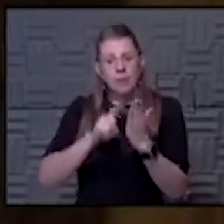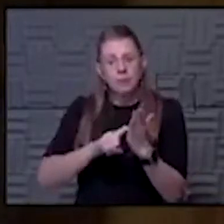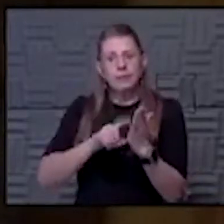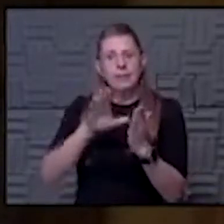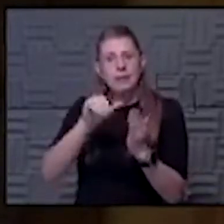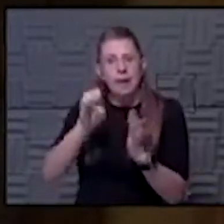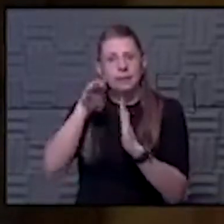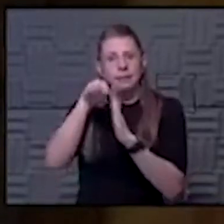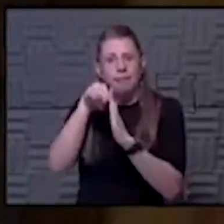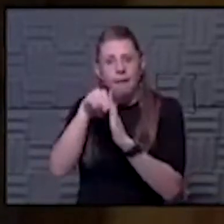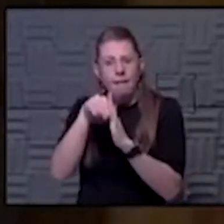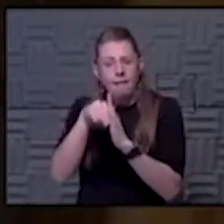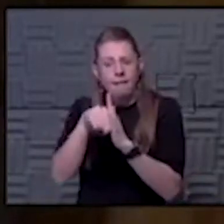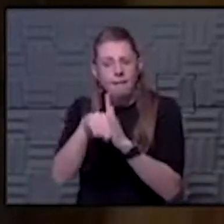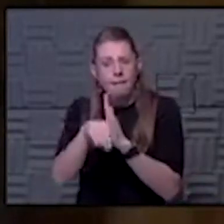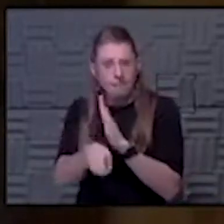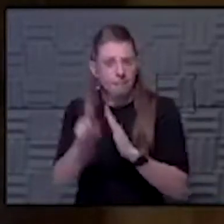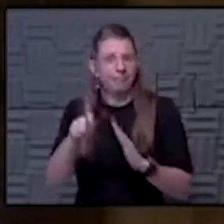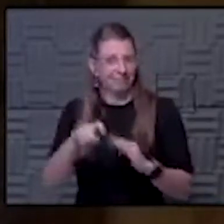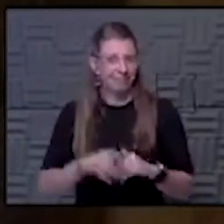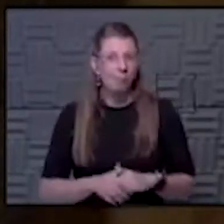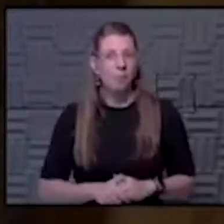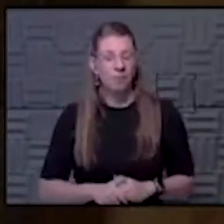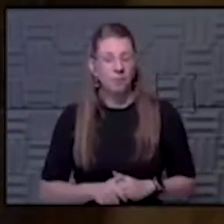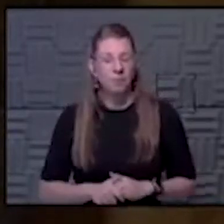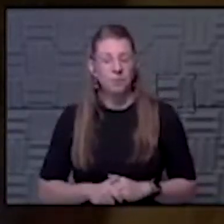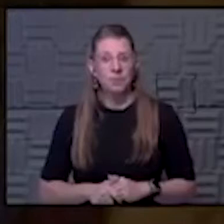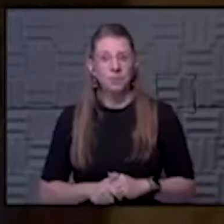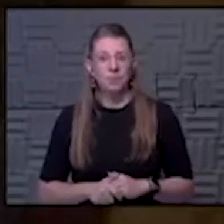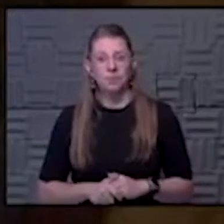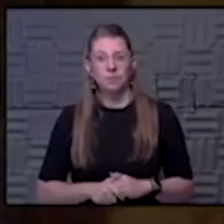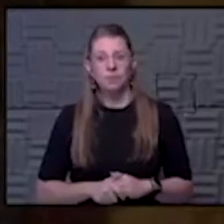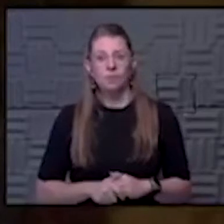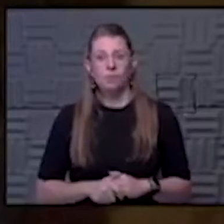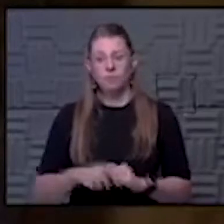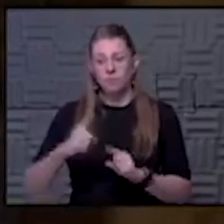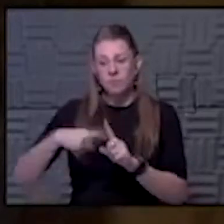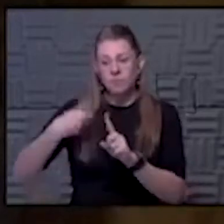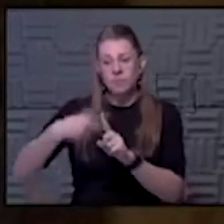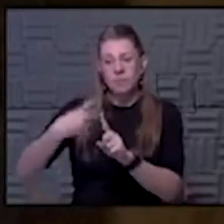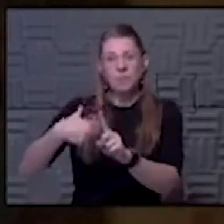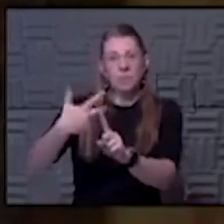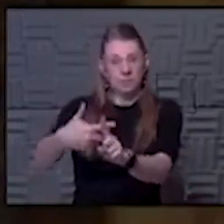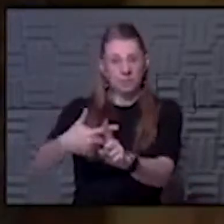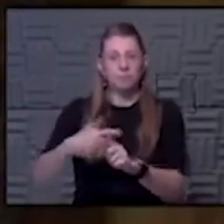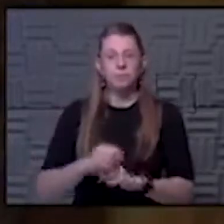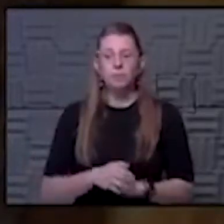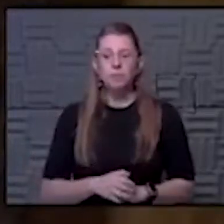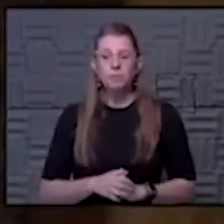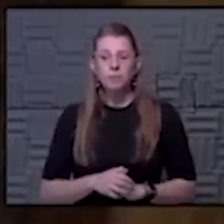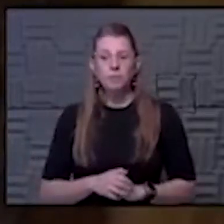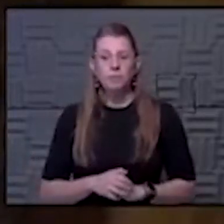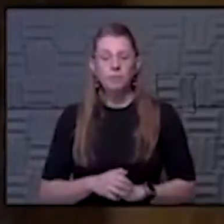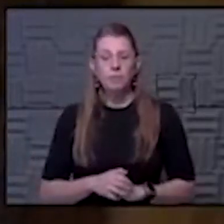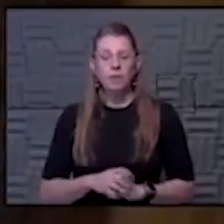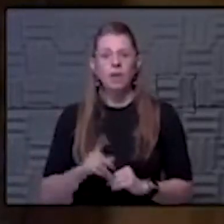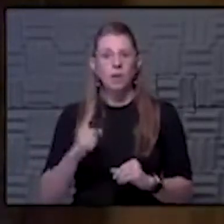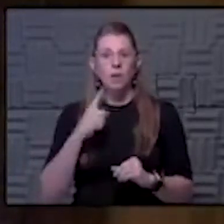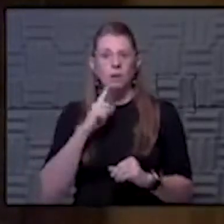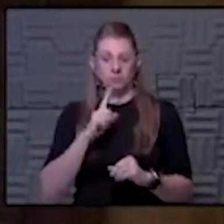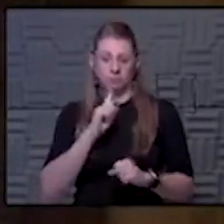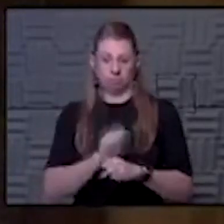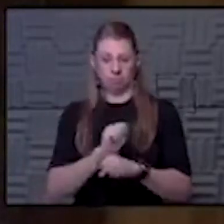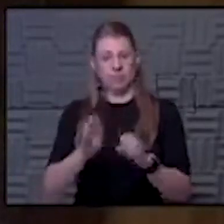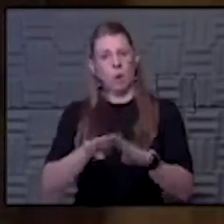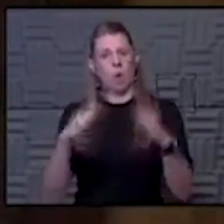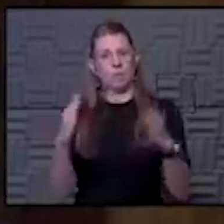cases going down and, in number of months, our ability to really reopen our businesses and get